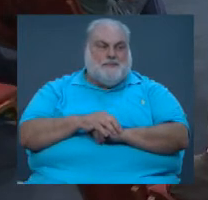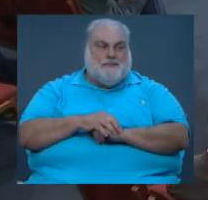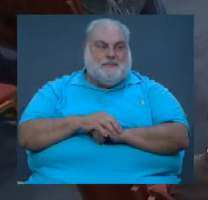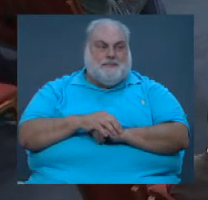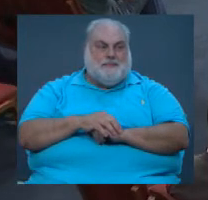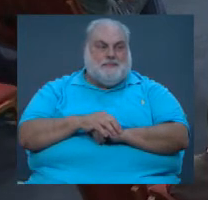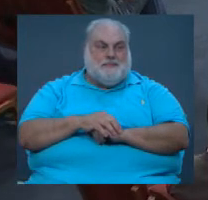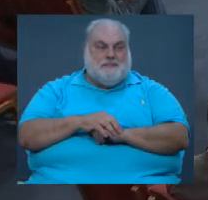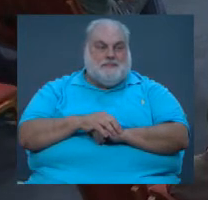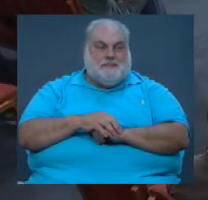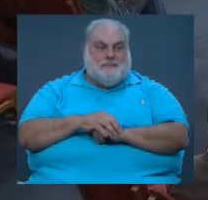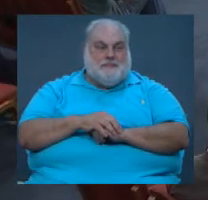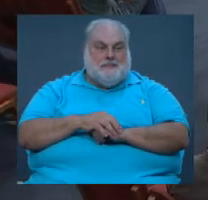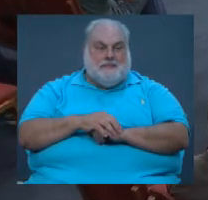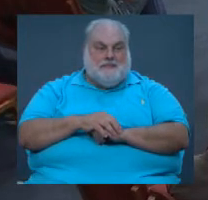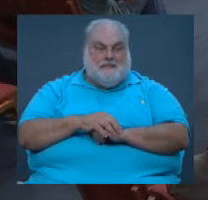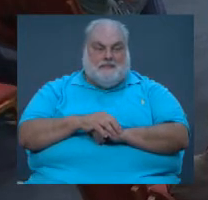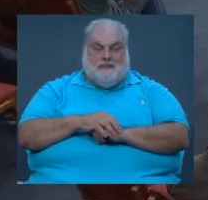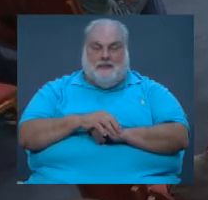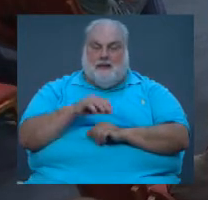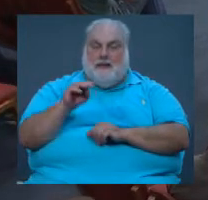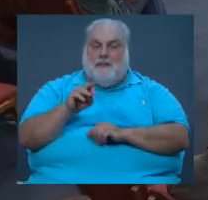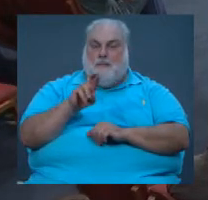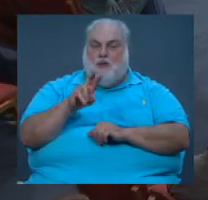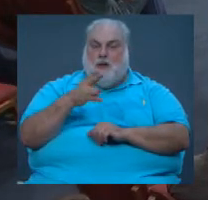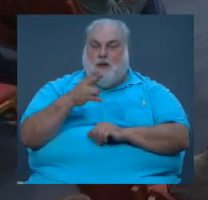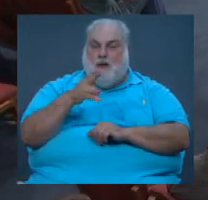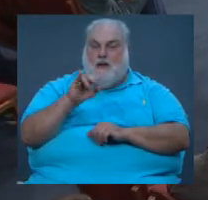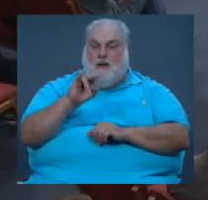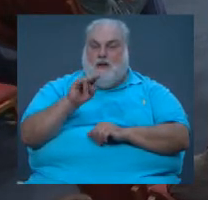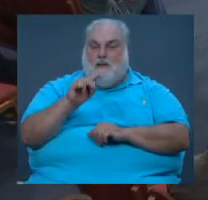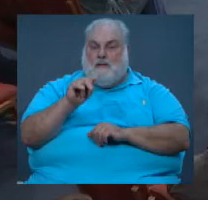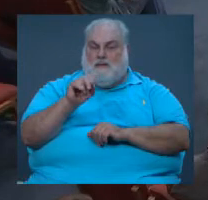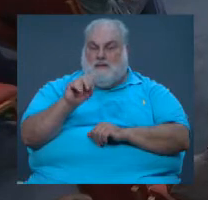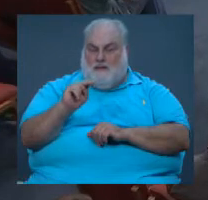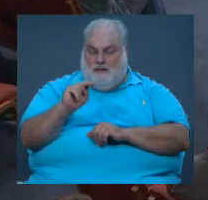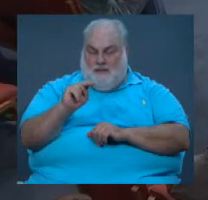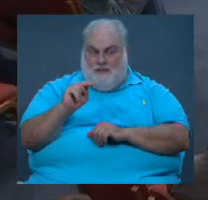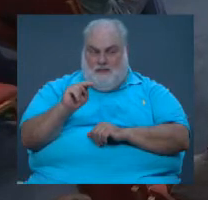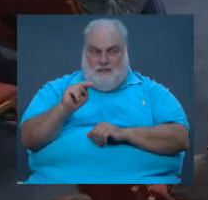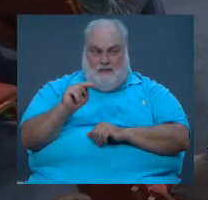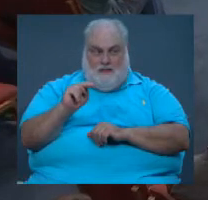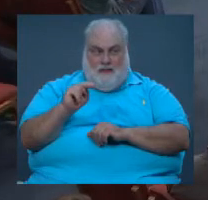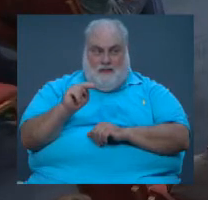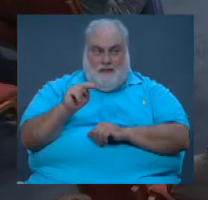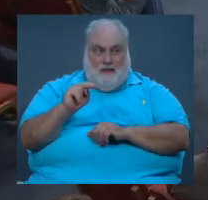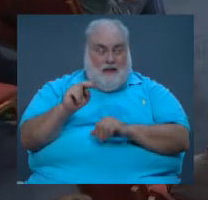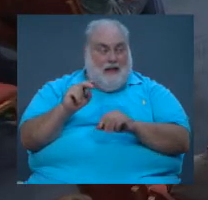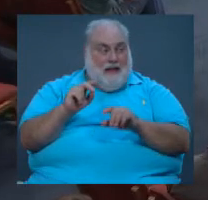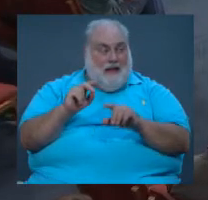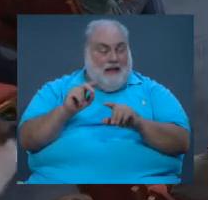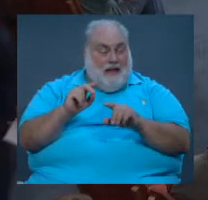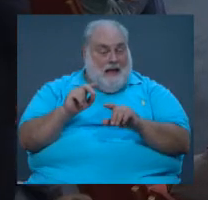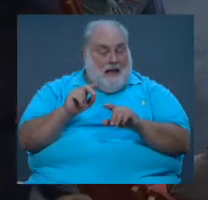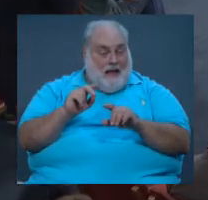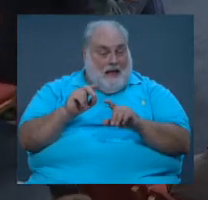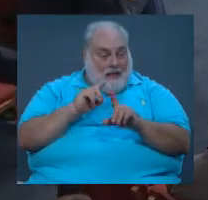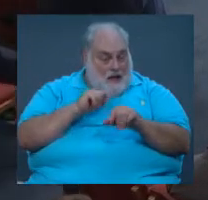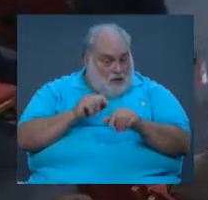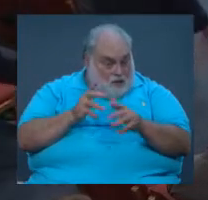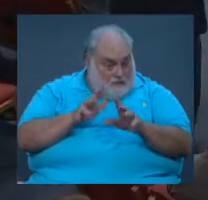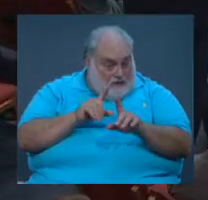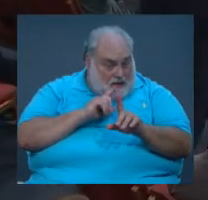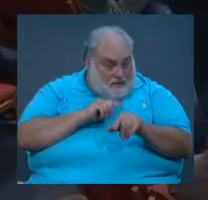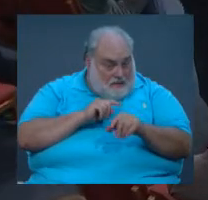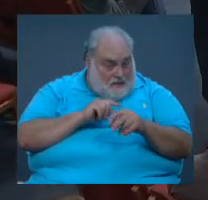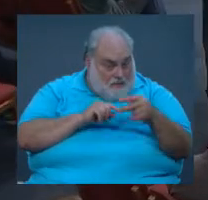All right. Mr. Hinton, if you would please approach. And Director Adcock, your answer, you did receive everything you needed